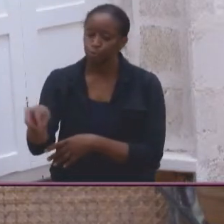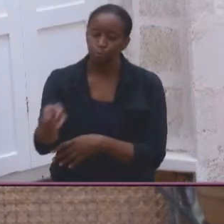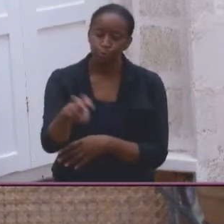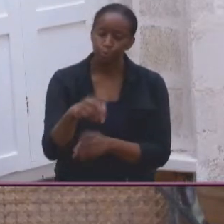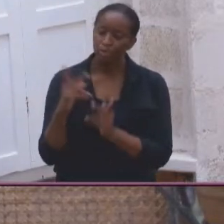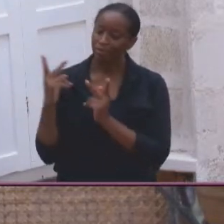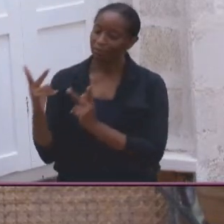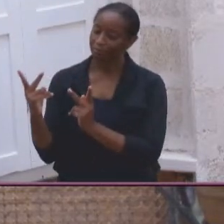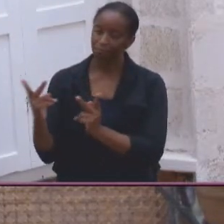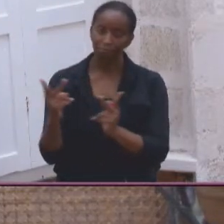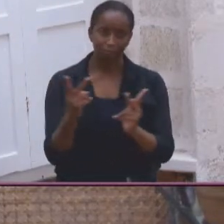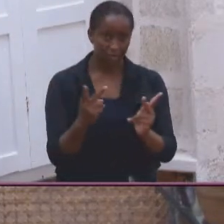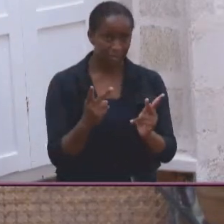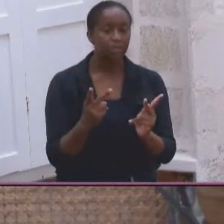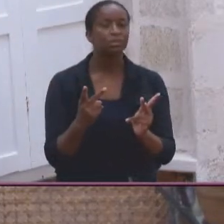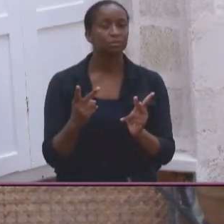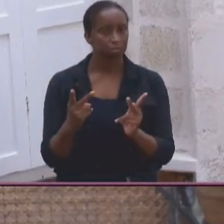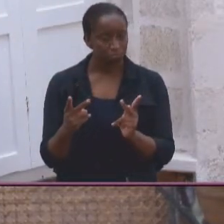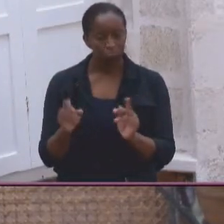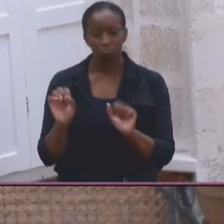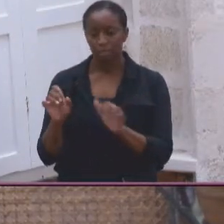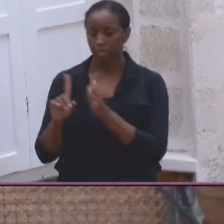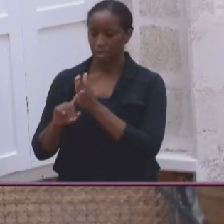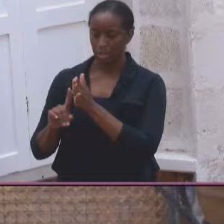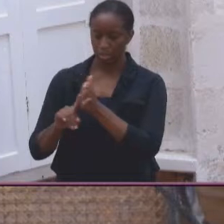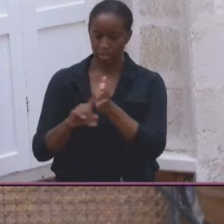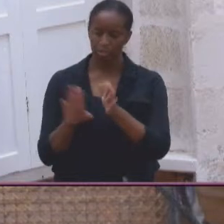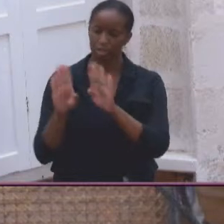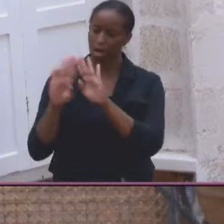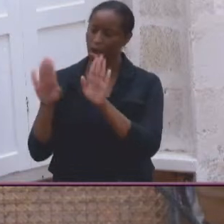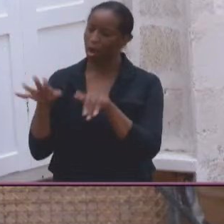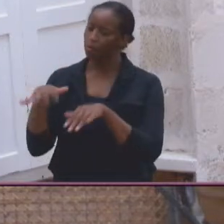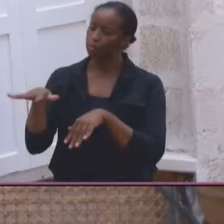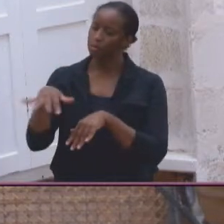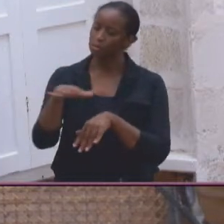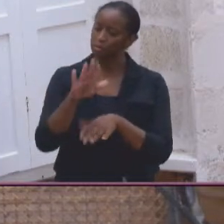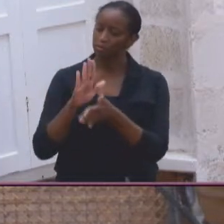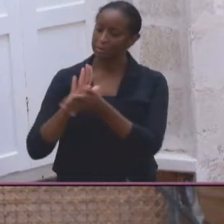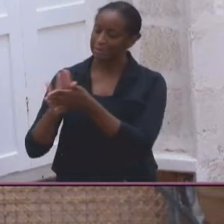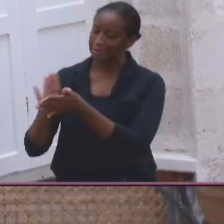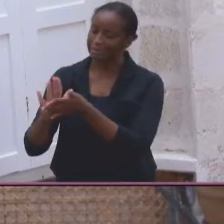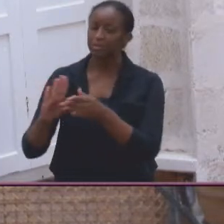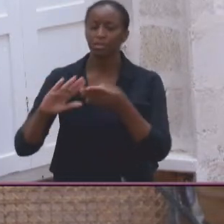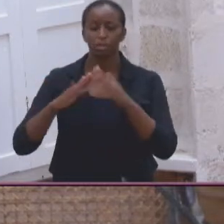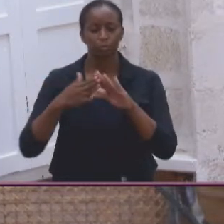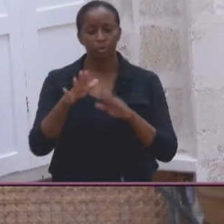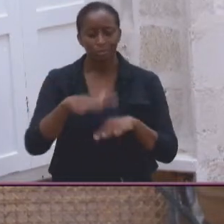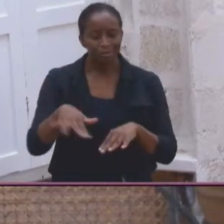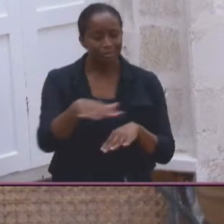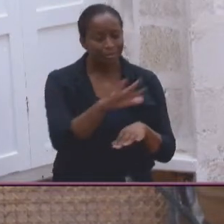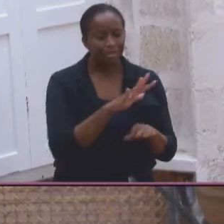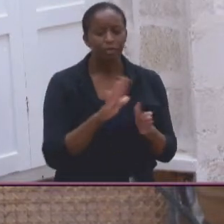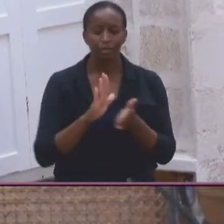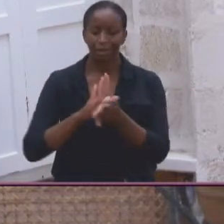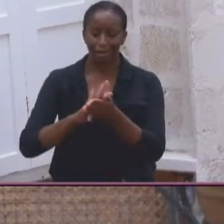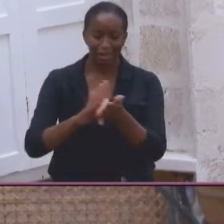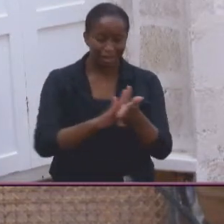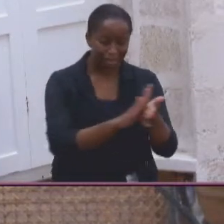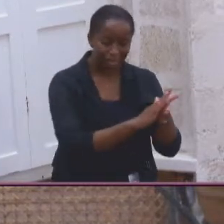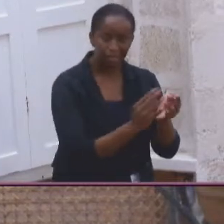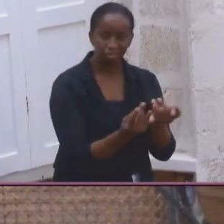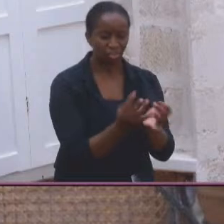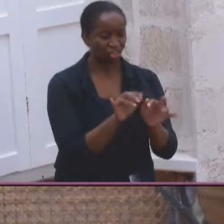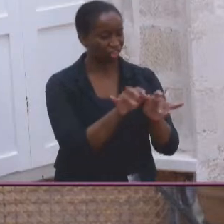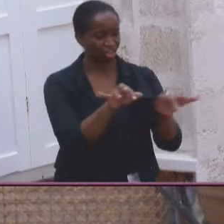in terms of cleaning up around houses and cleaning up in communities as well. Then we come to the next issue